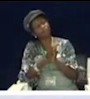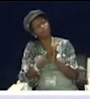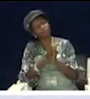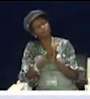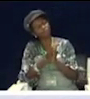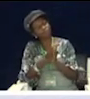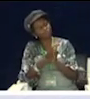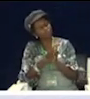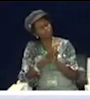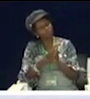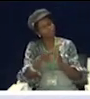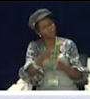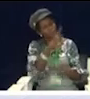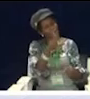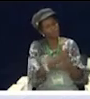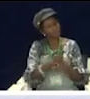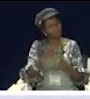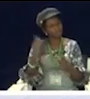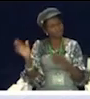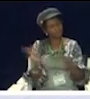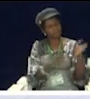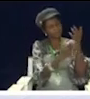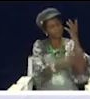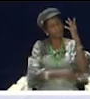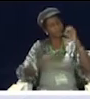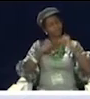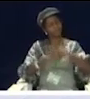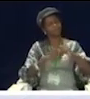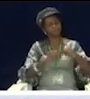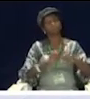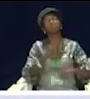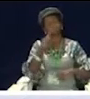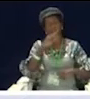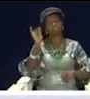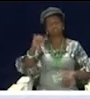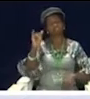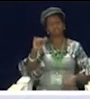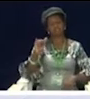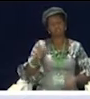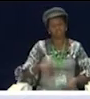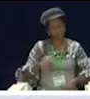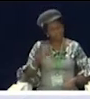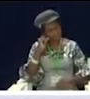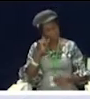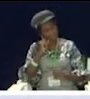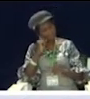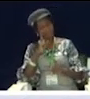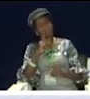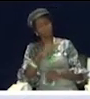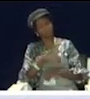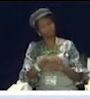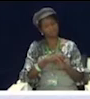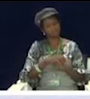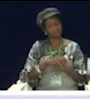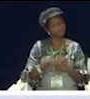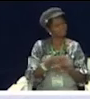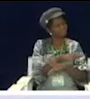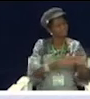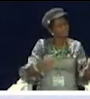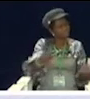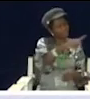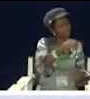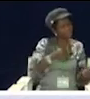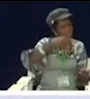"You only prepare pounded yam?" I said, "Yes." He said, "Ah, don't you have